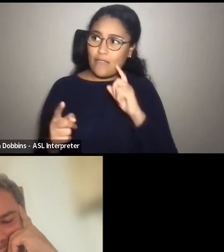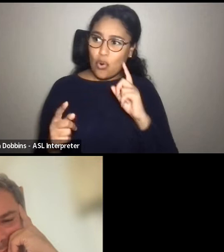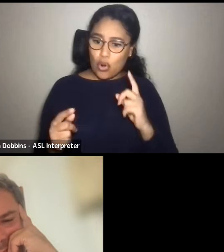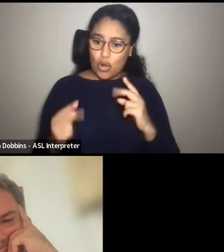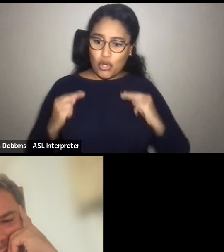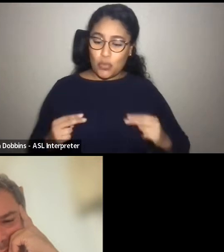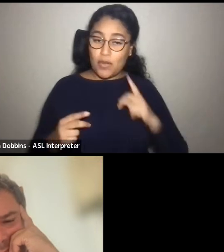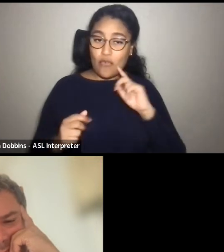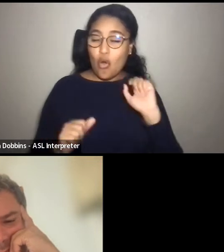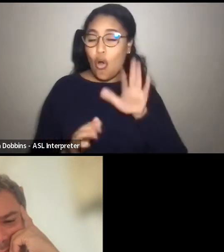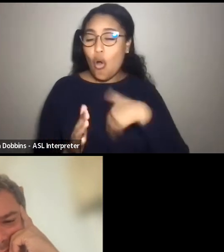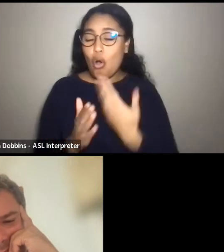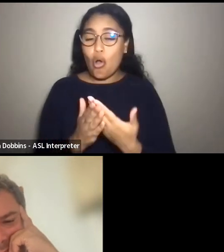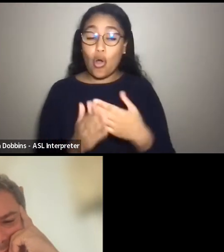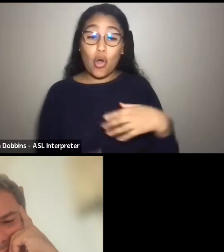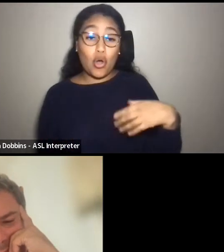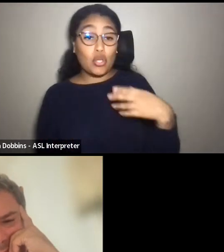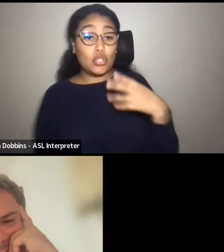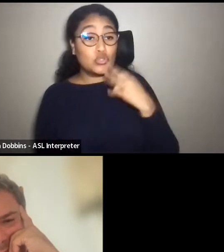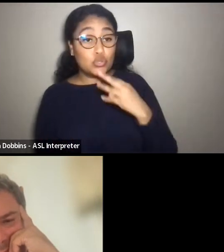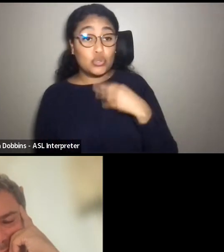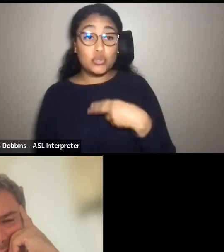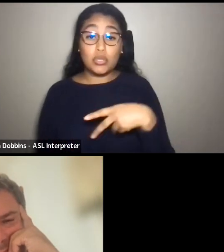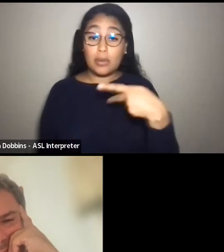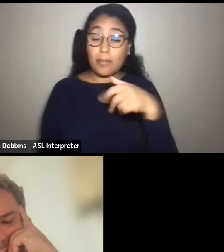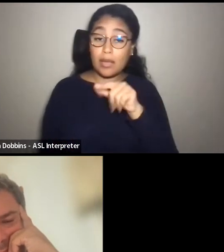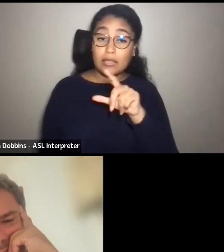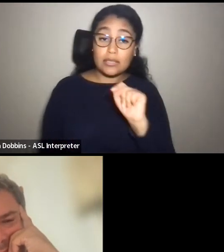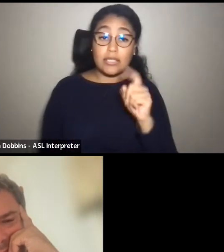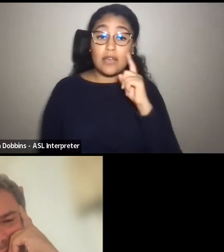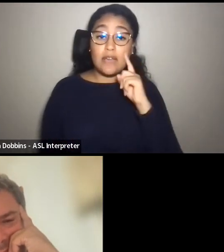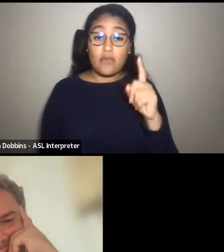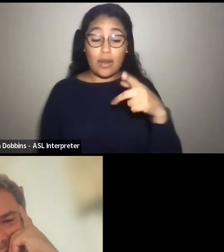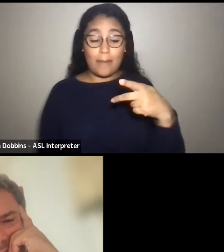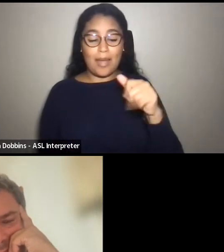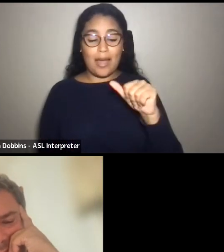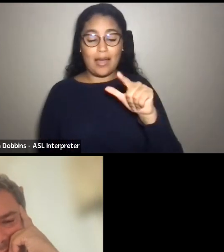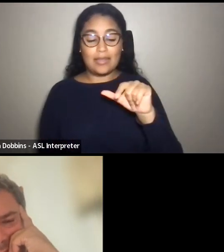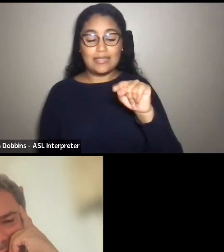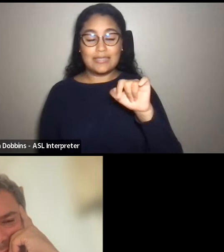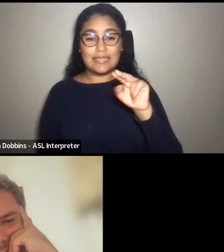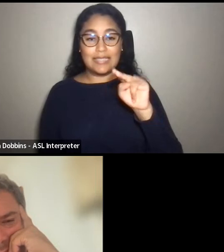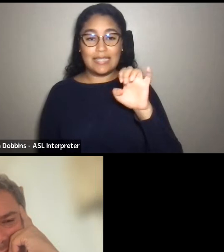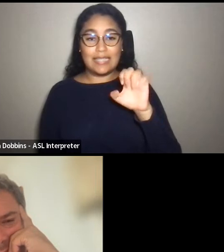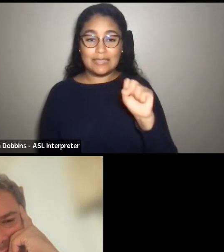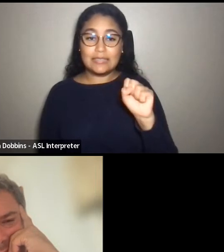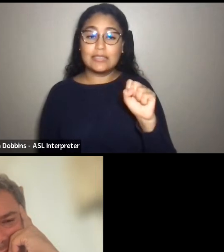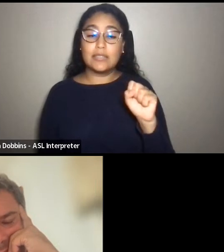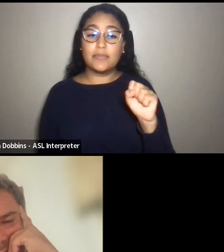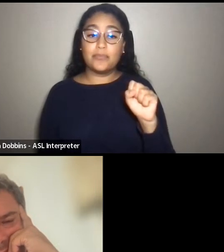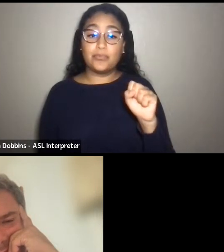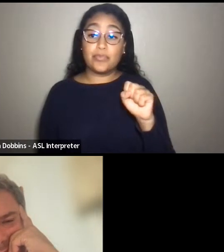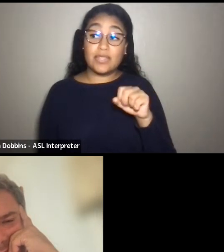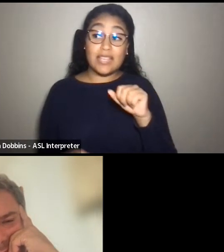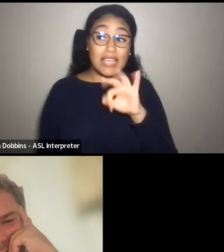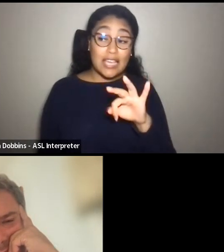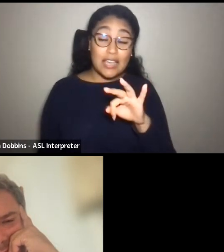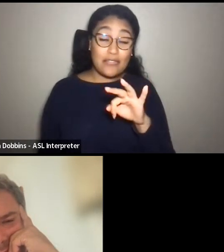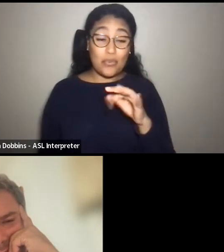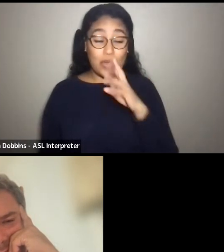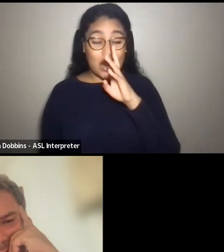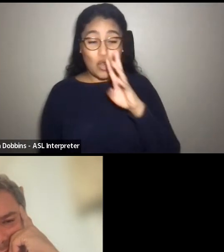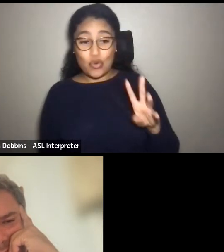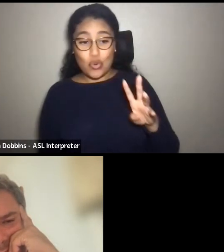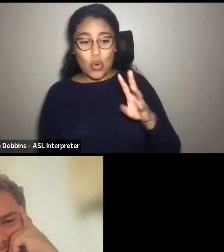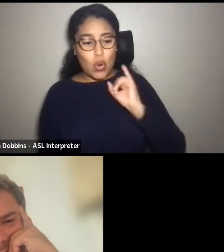Israelis, Jews, Christians, Druze, Bedouins, and Palestinians. When we neglect to name